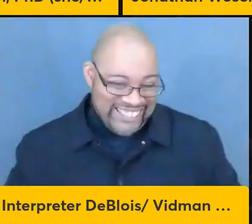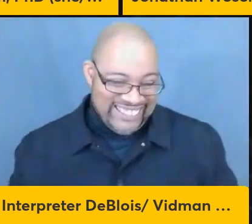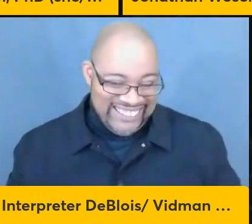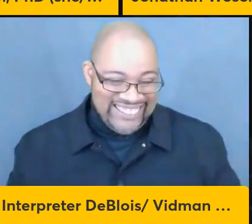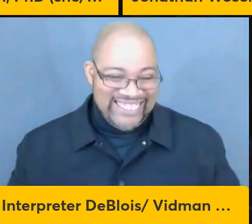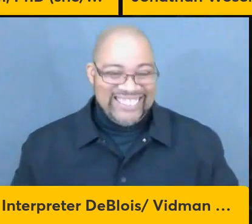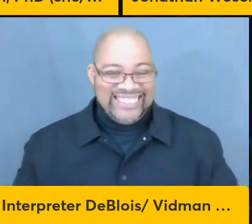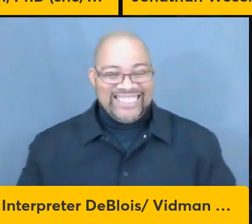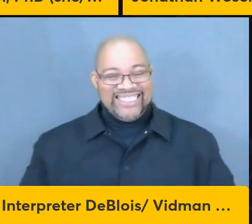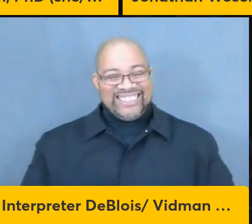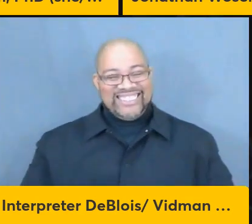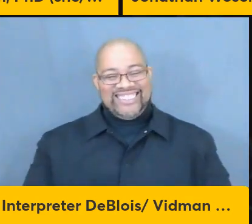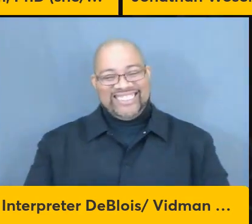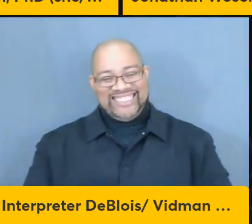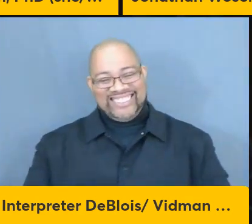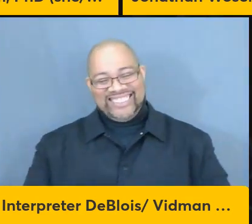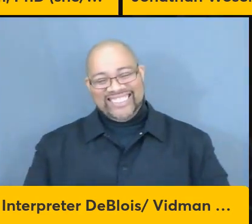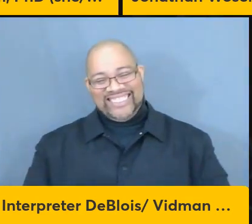Step one.